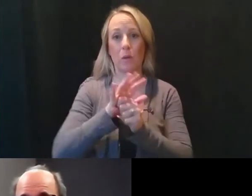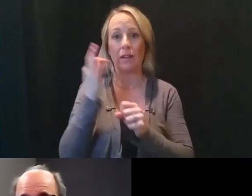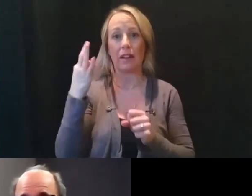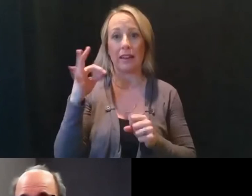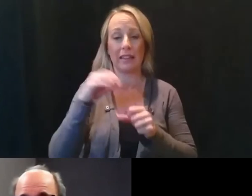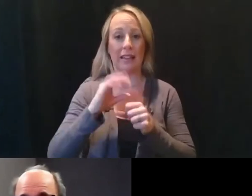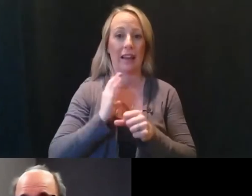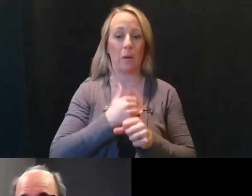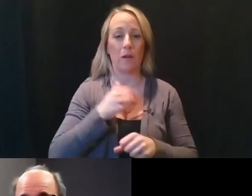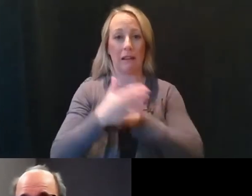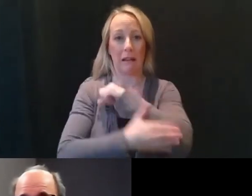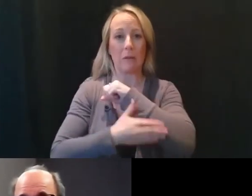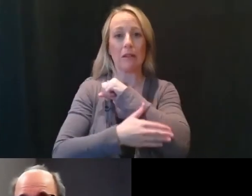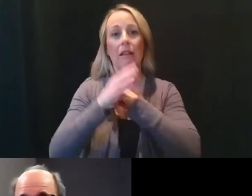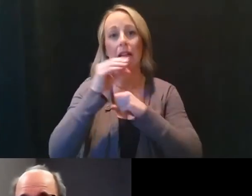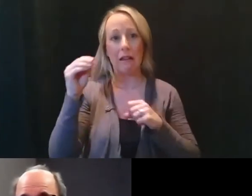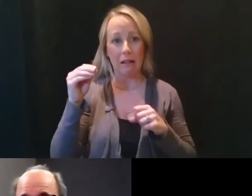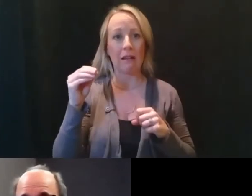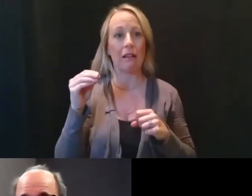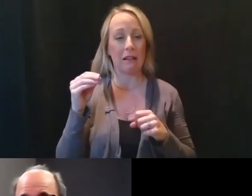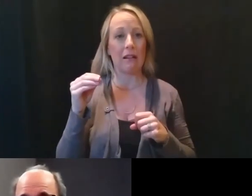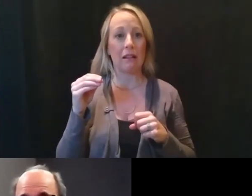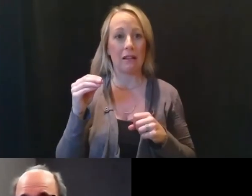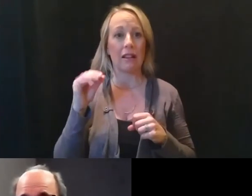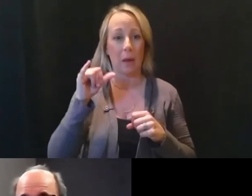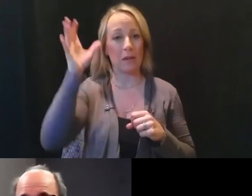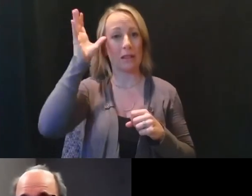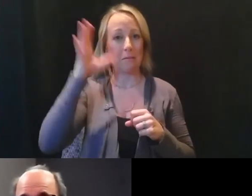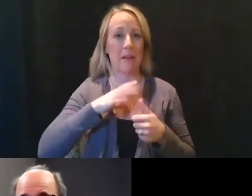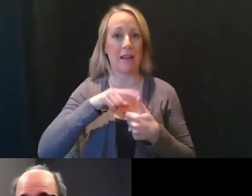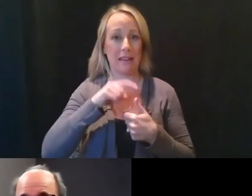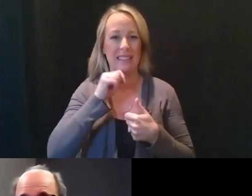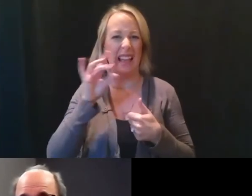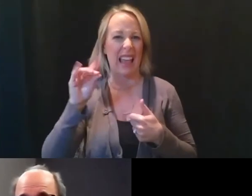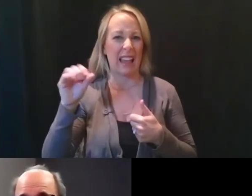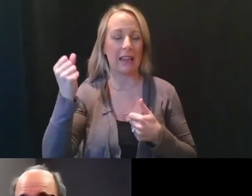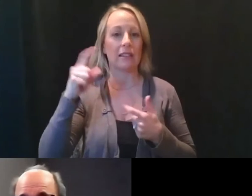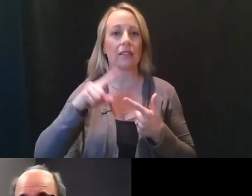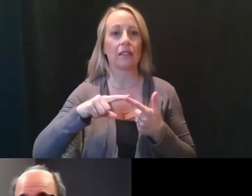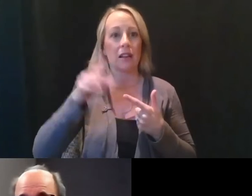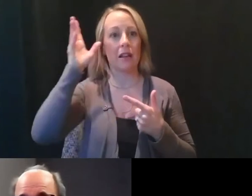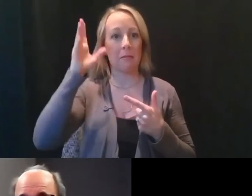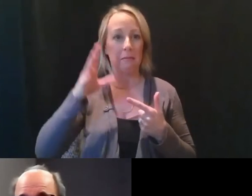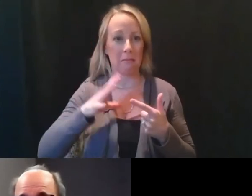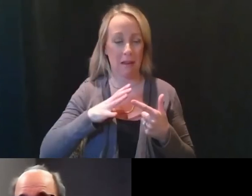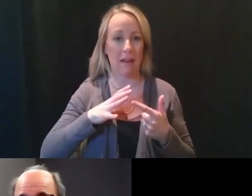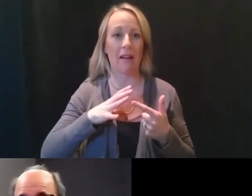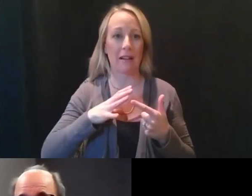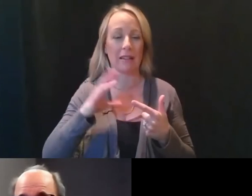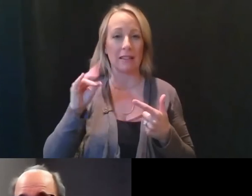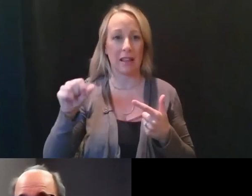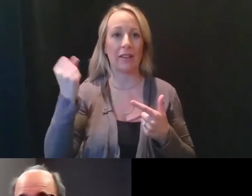county. And that was a man in his 80s and a man in his 70s, both of whom had